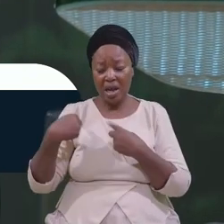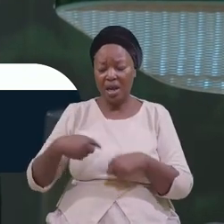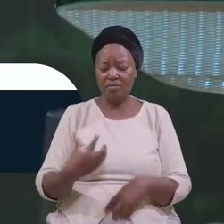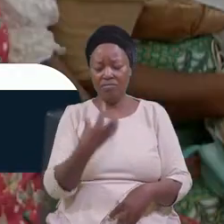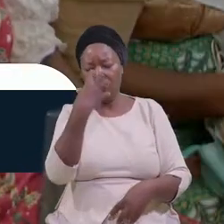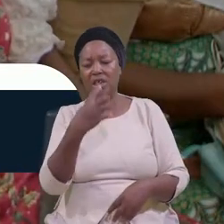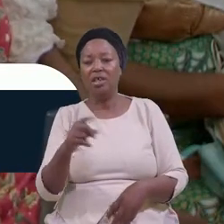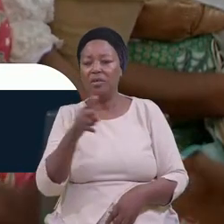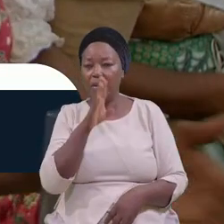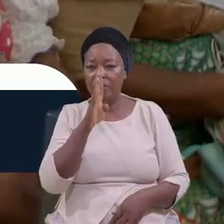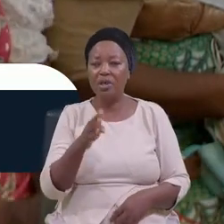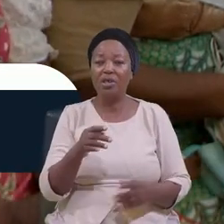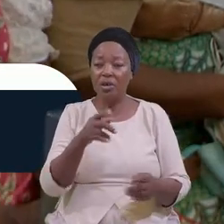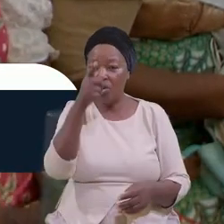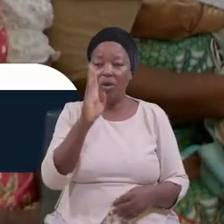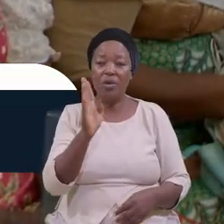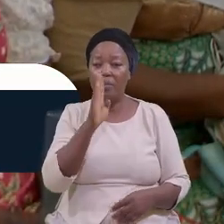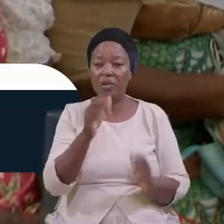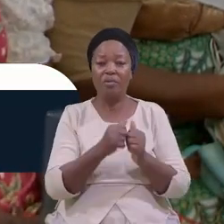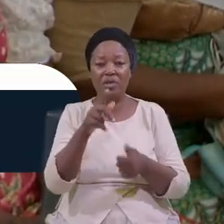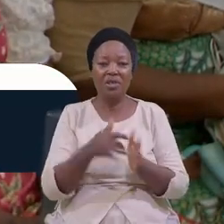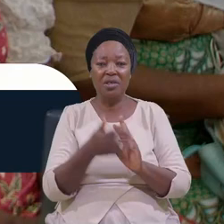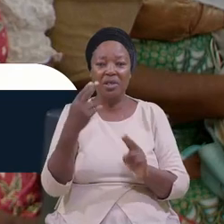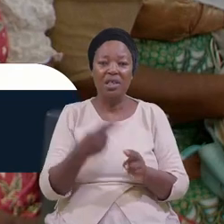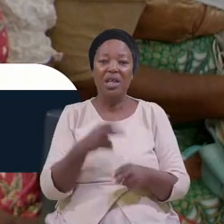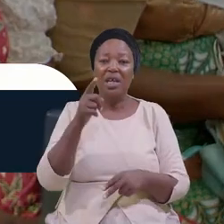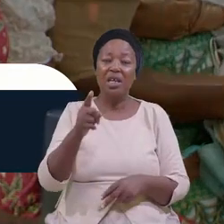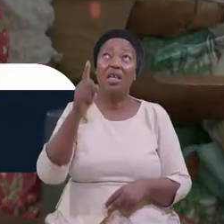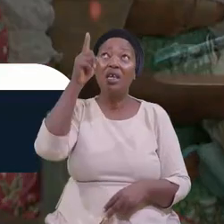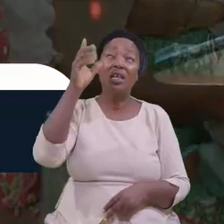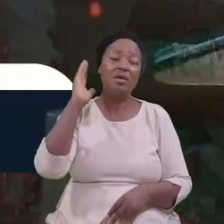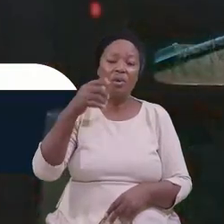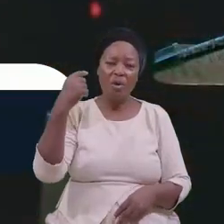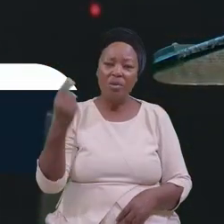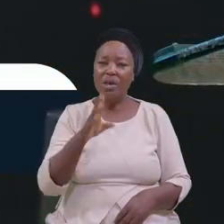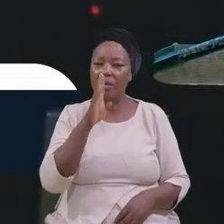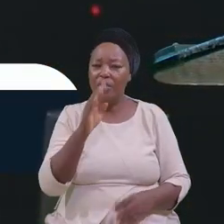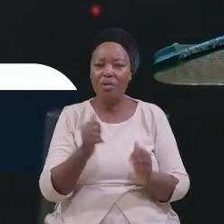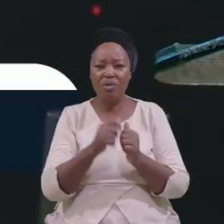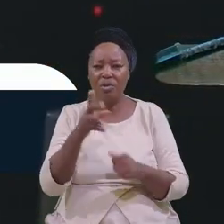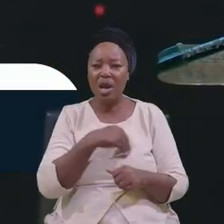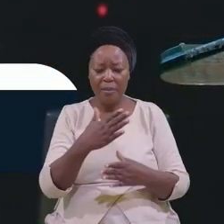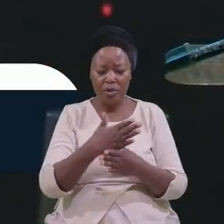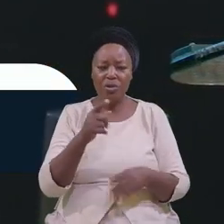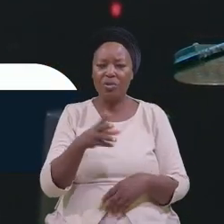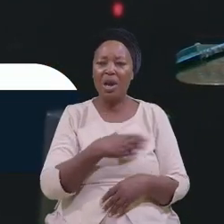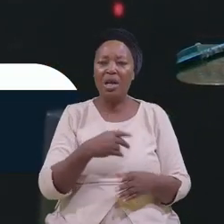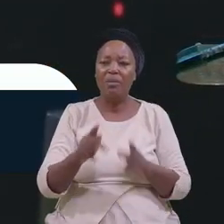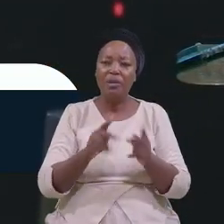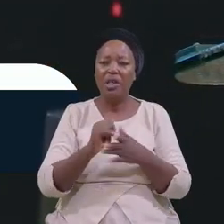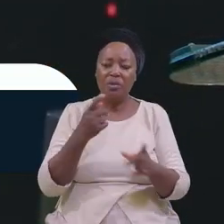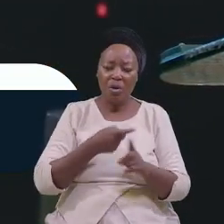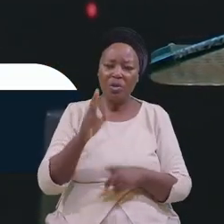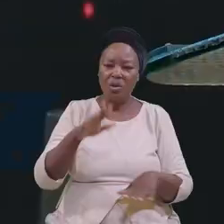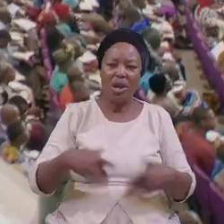be with you. He will always be with you and between you and those people that will hurt your life